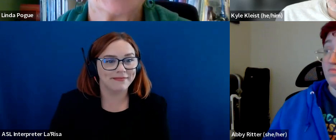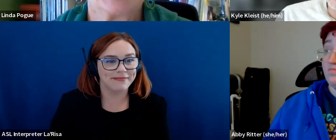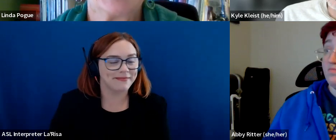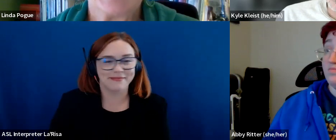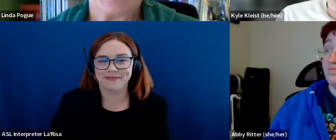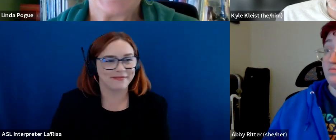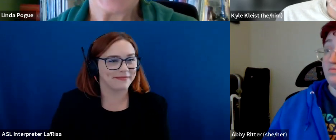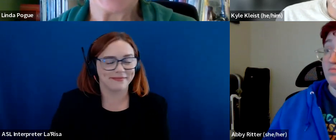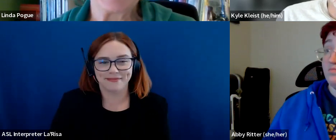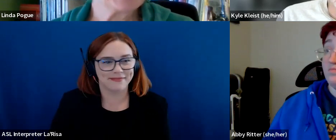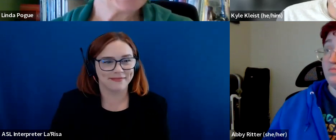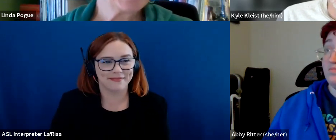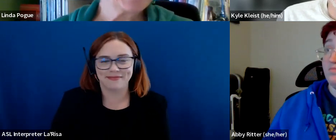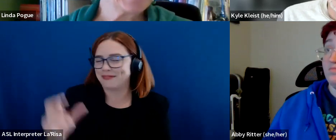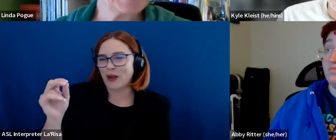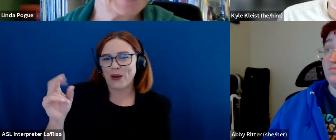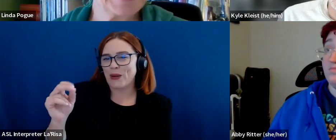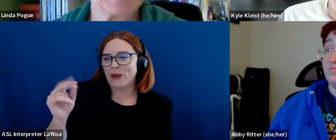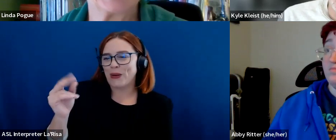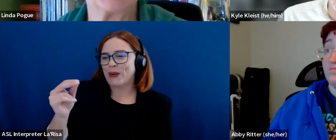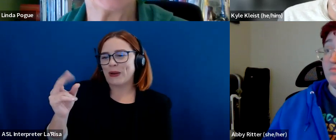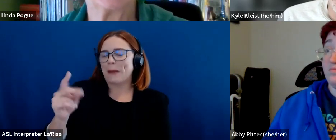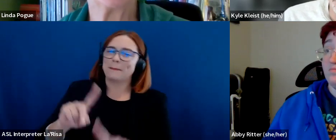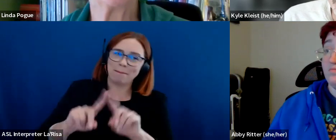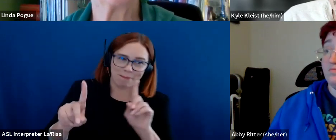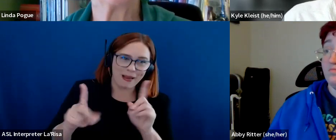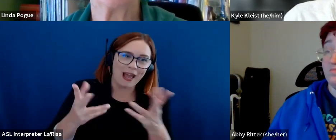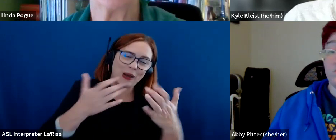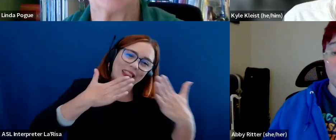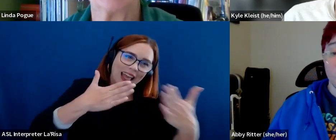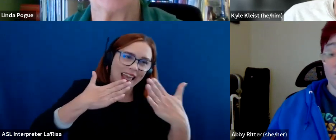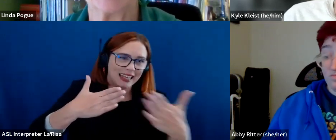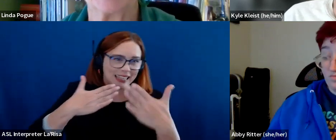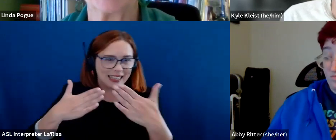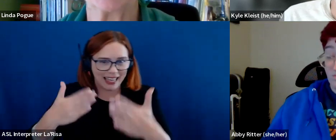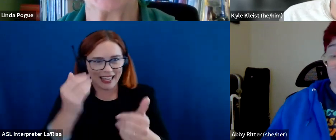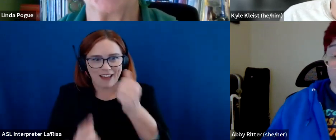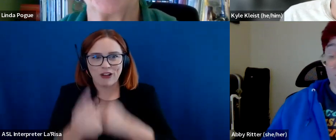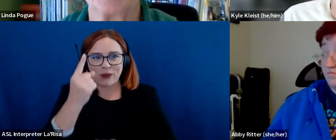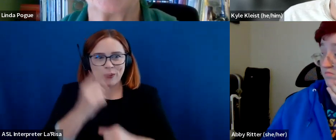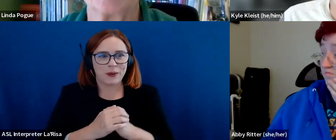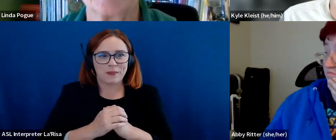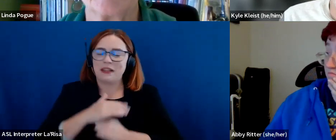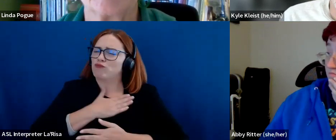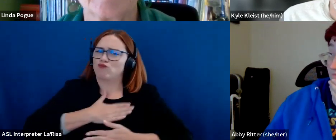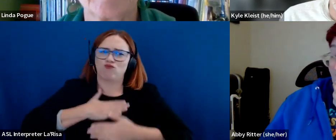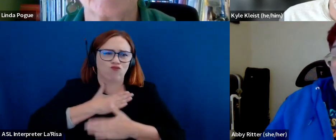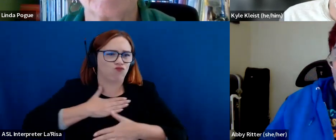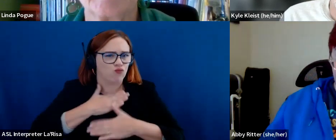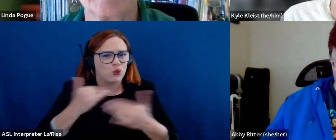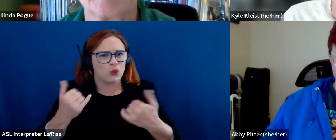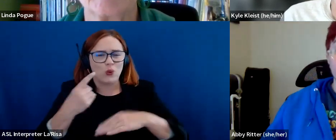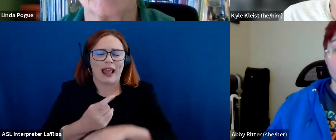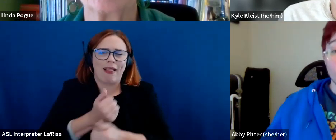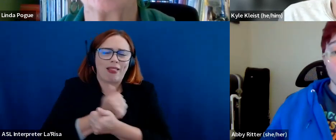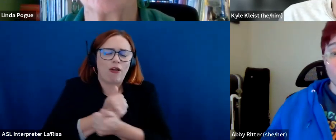No, I just want to again thank everyone. It's been an enjoyable day. I just love the comments